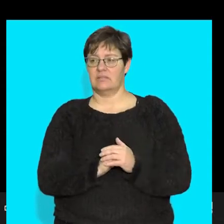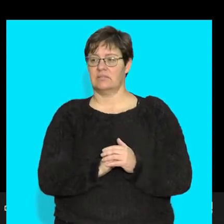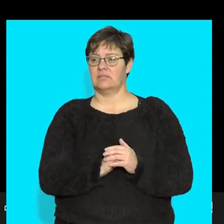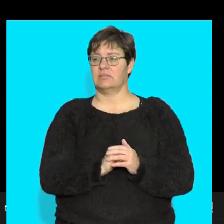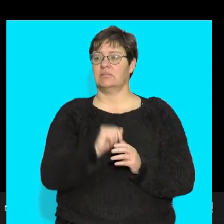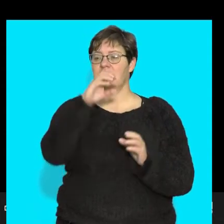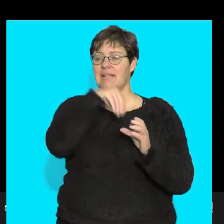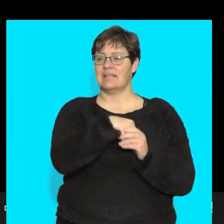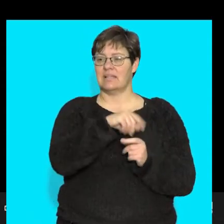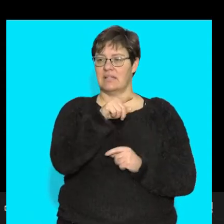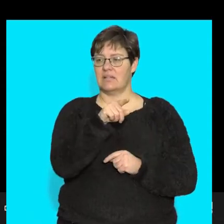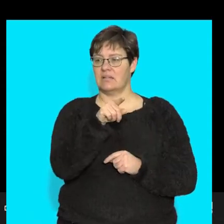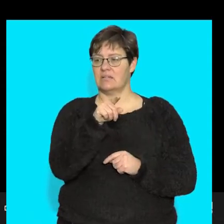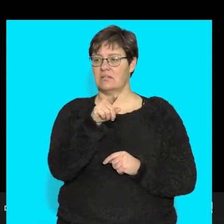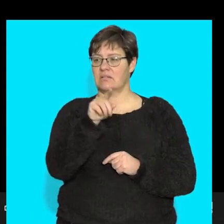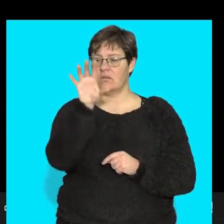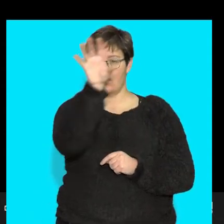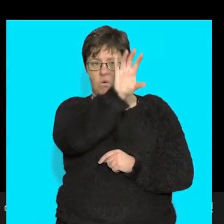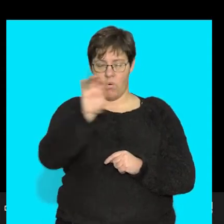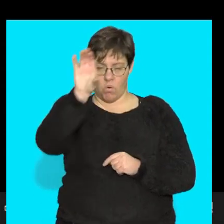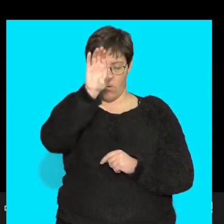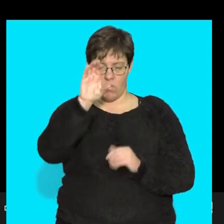and then inside, on the denominator, I'm going